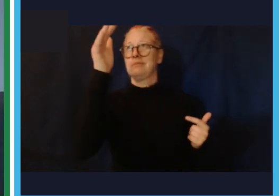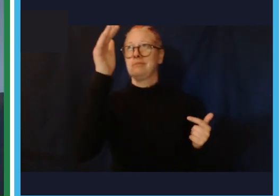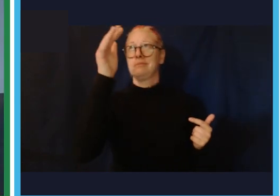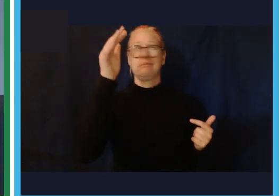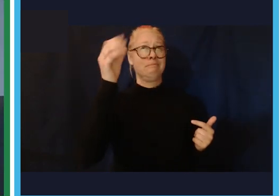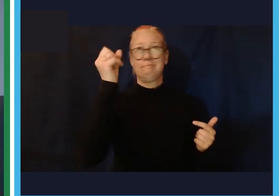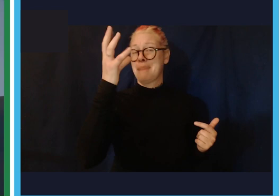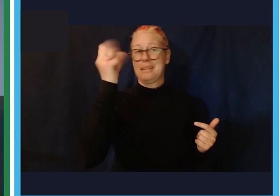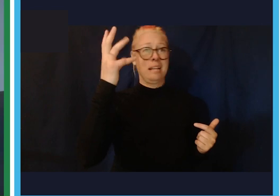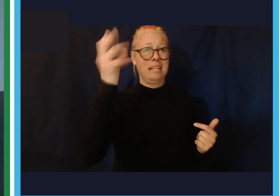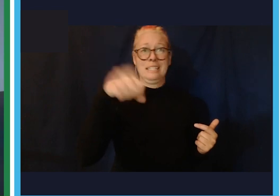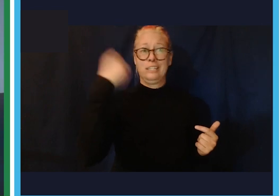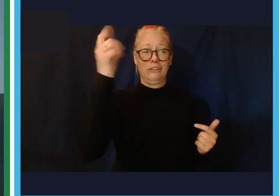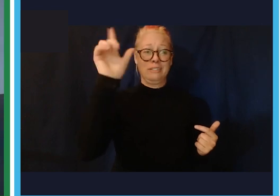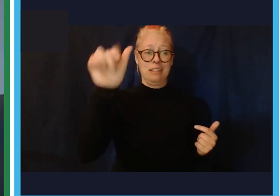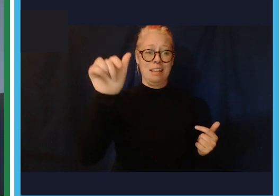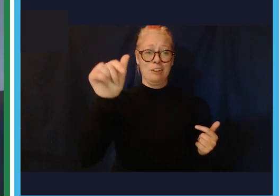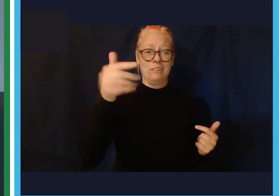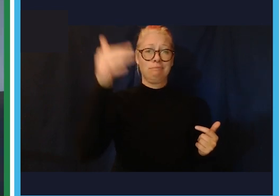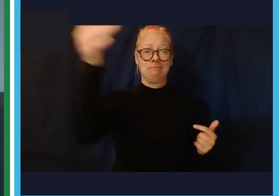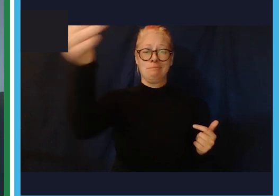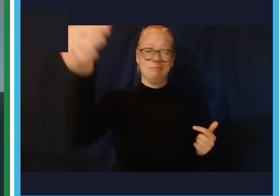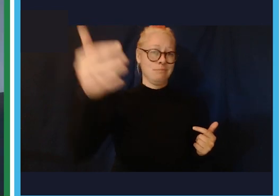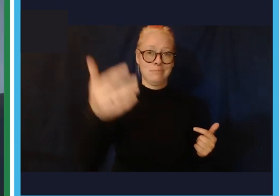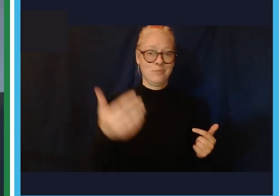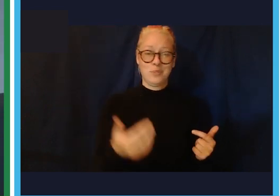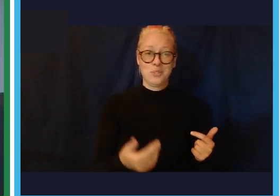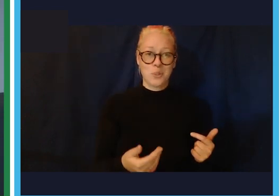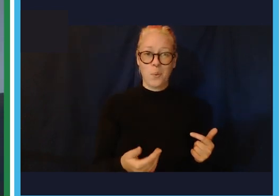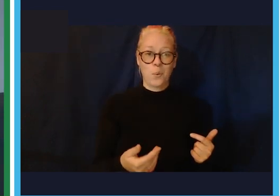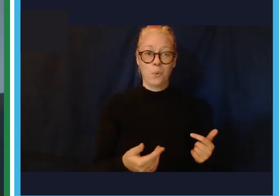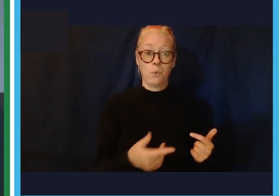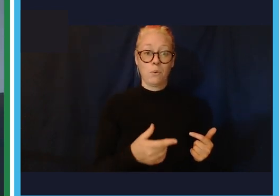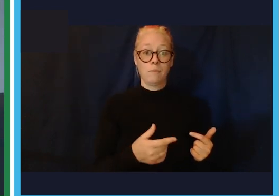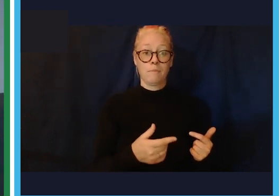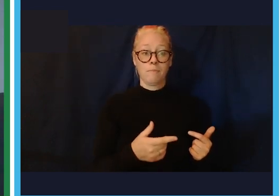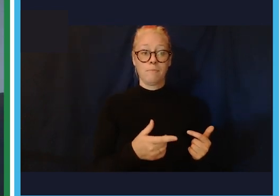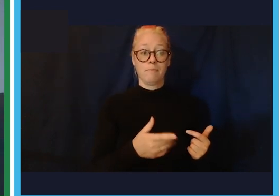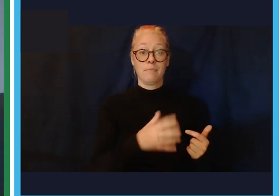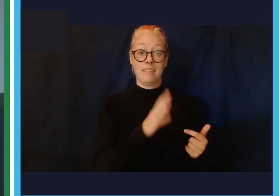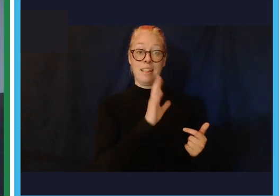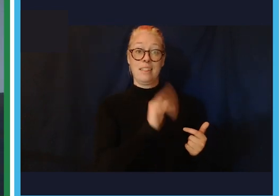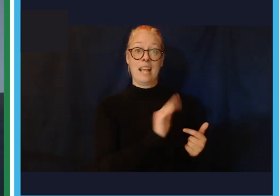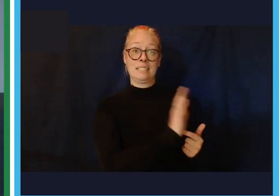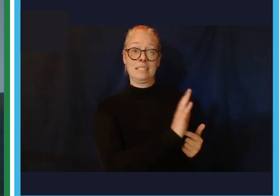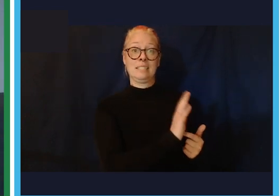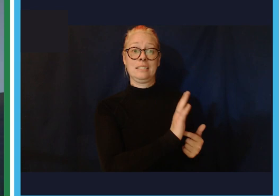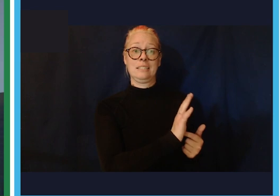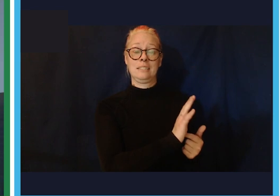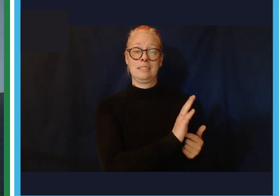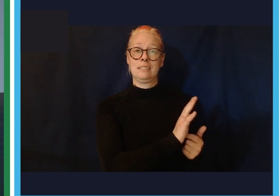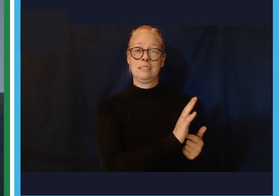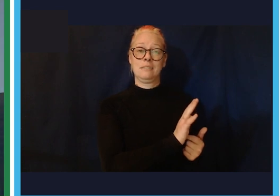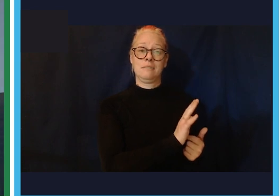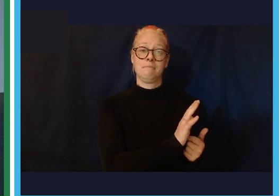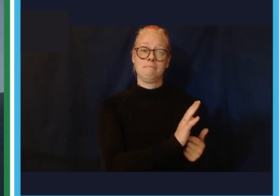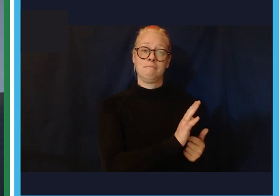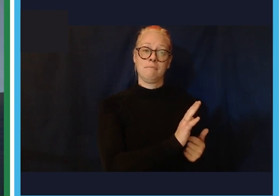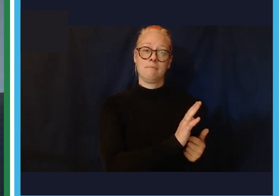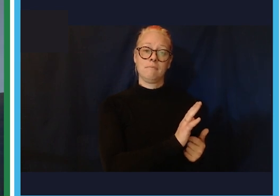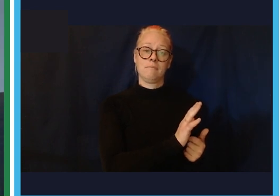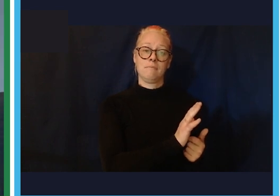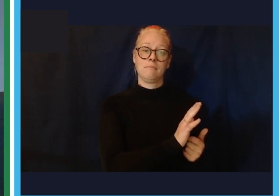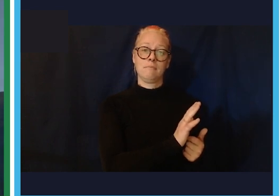YA into adult. So those are the kind of stories that